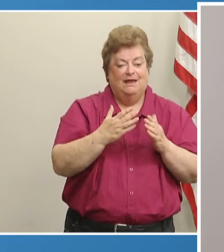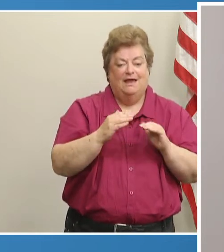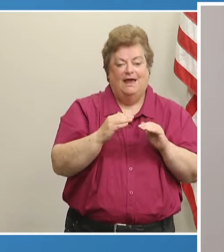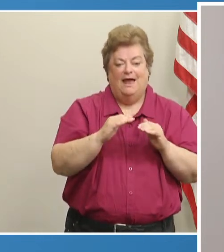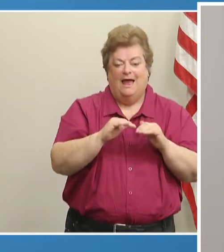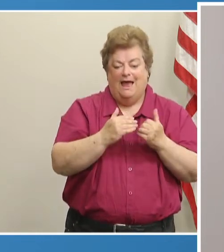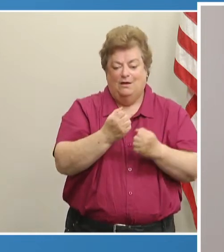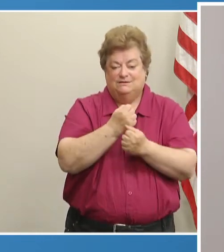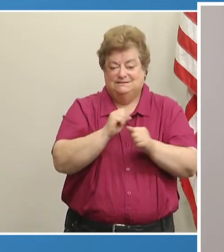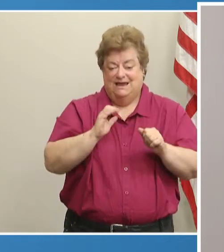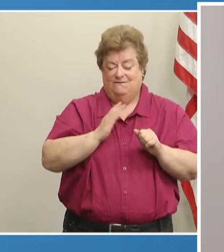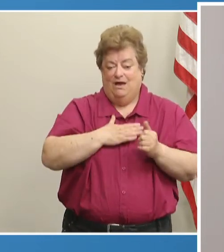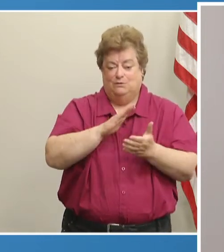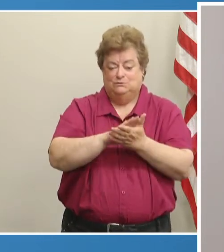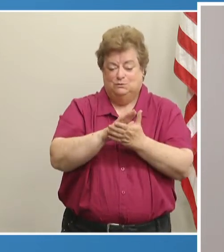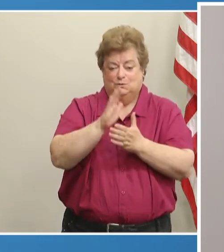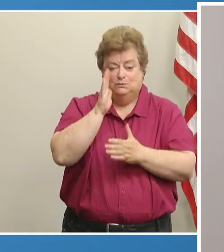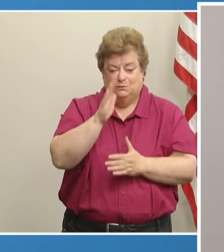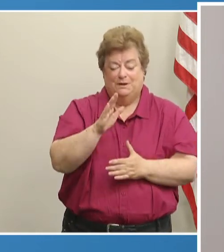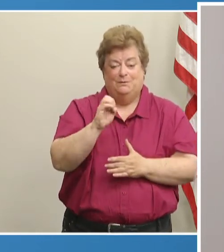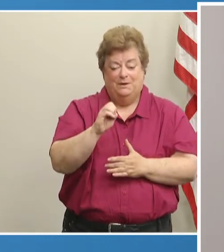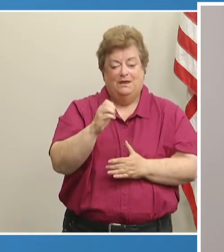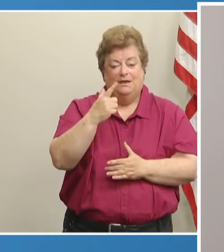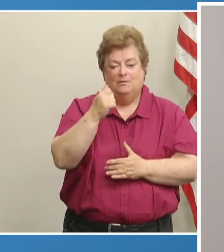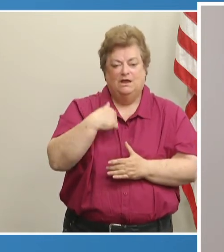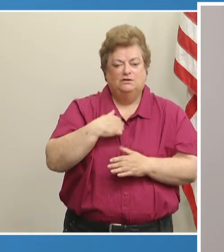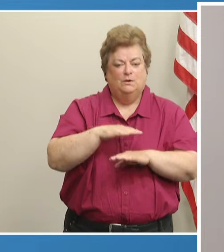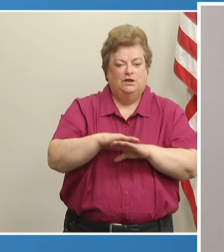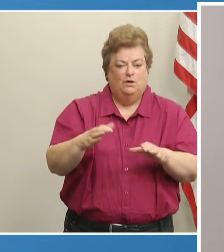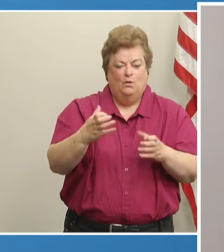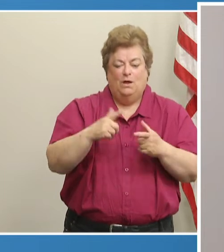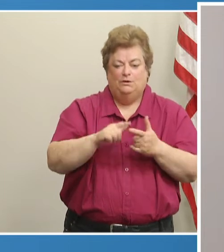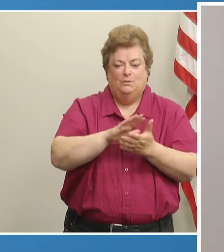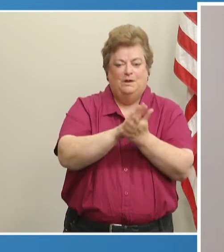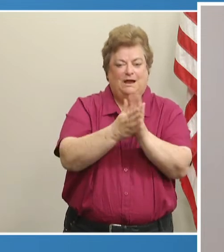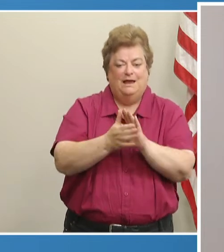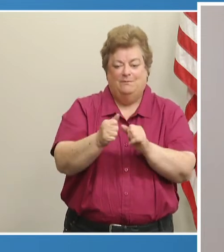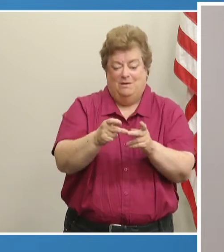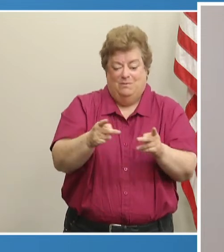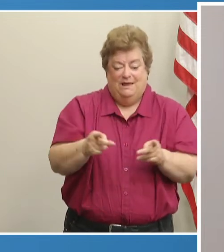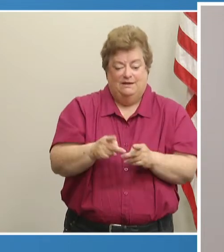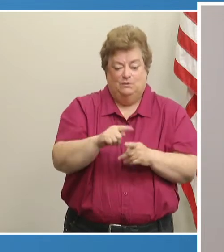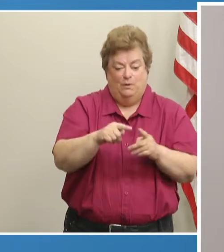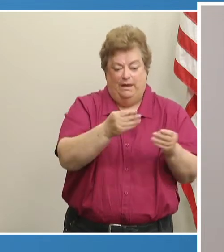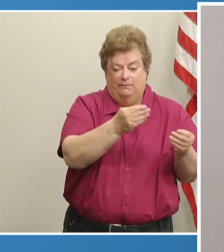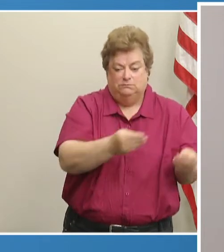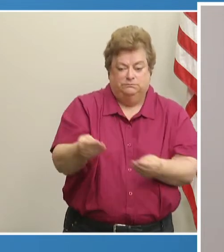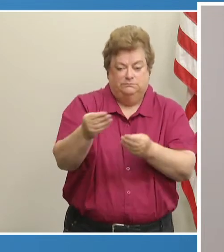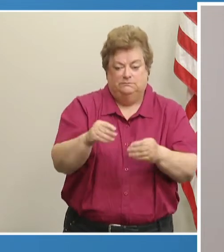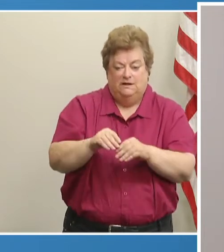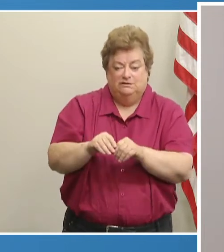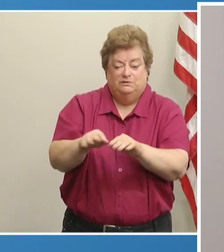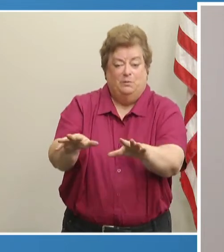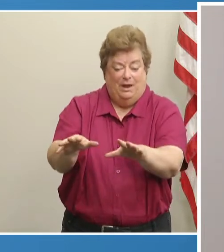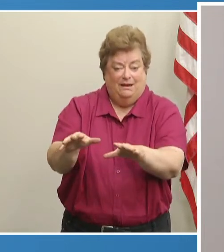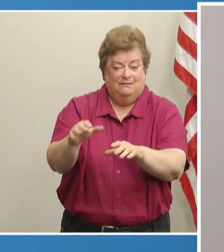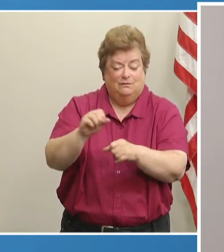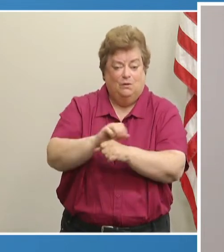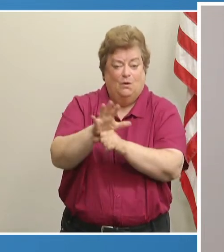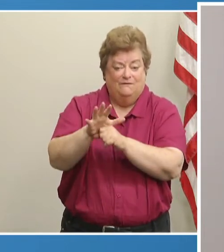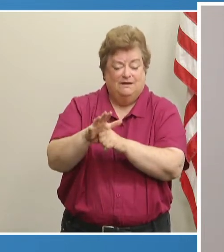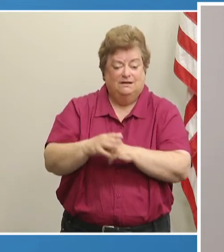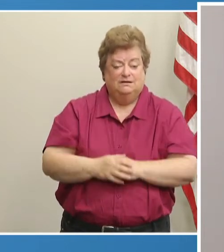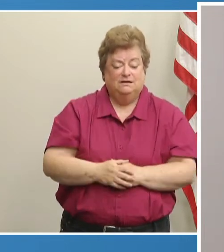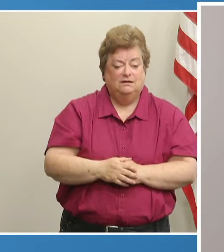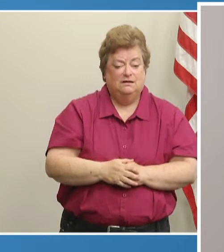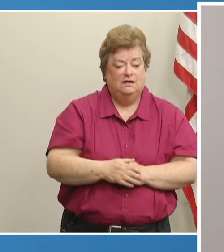how safe our schools are going to be, because we don't want to become a transmission site for COVID-19. Having said that, the